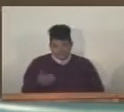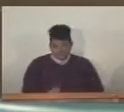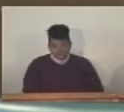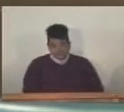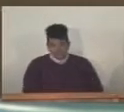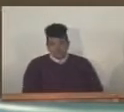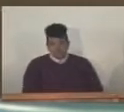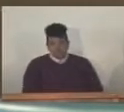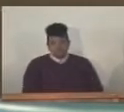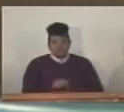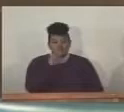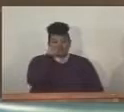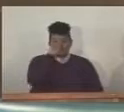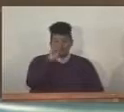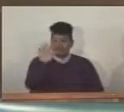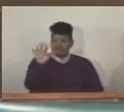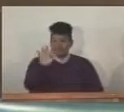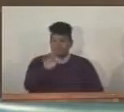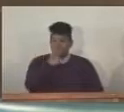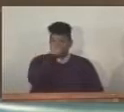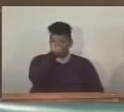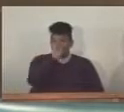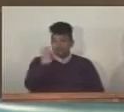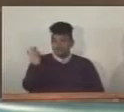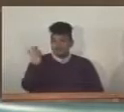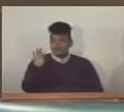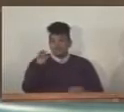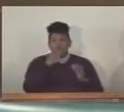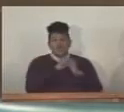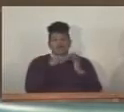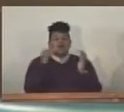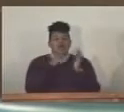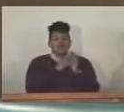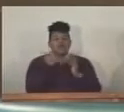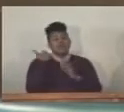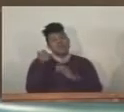in 2005, 2009, and again last year.